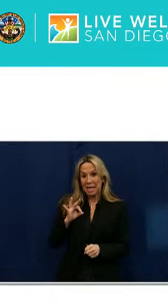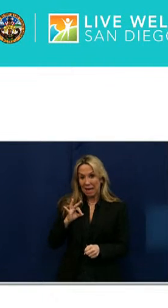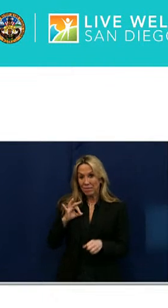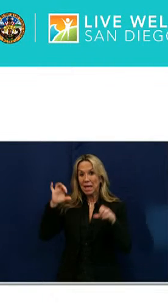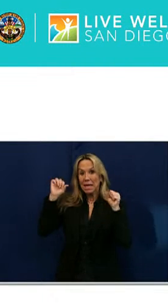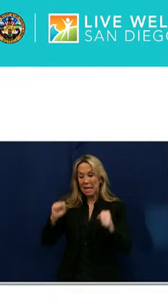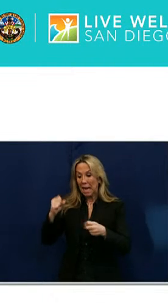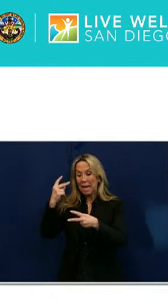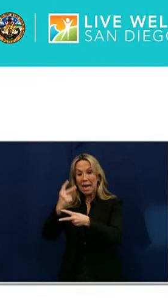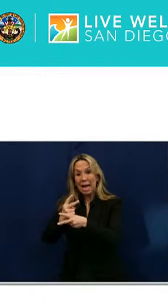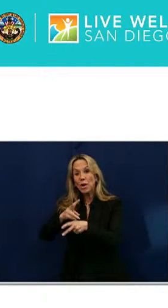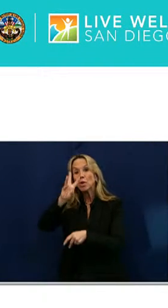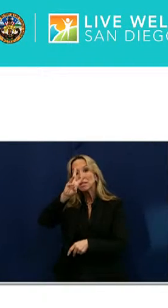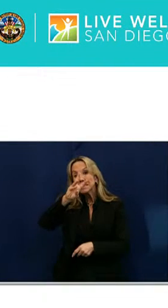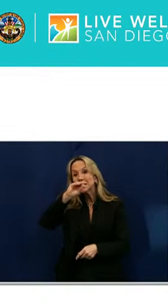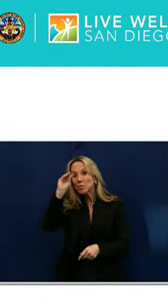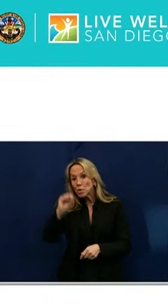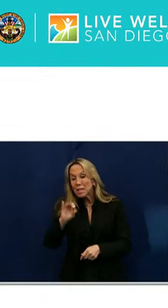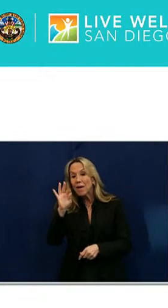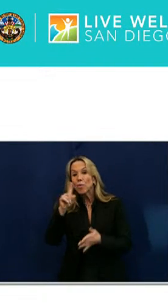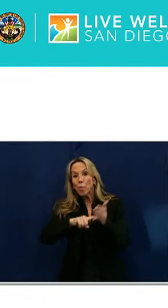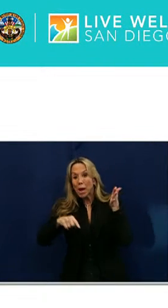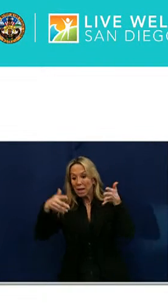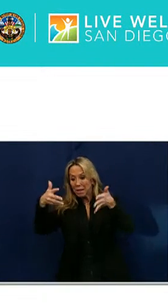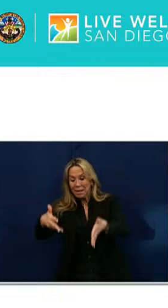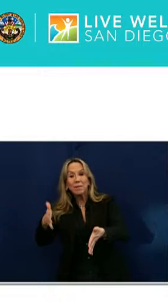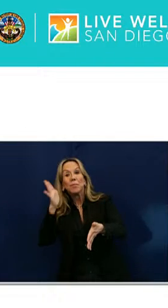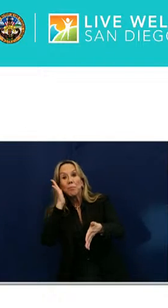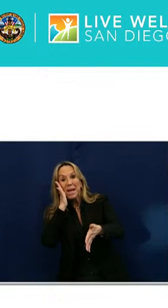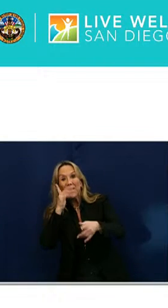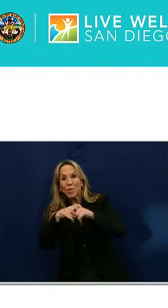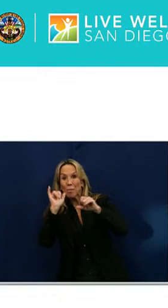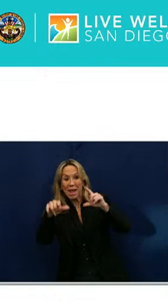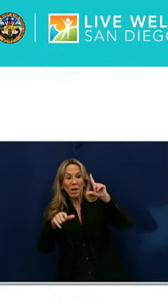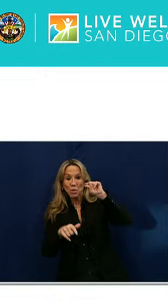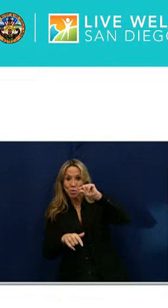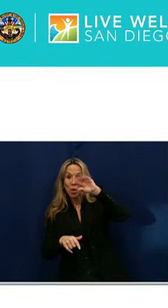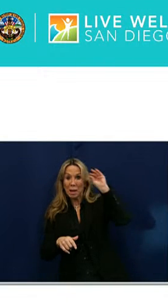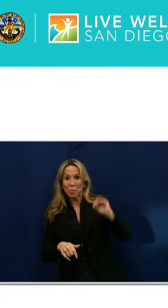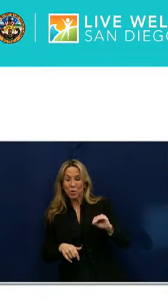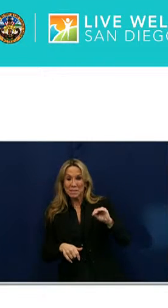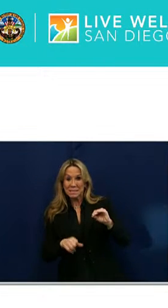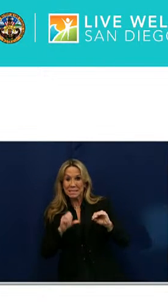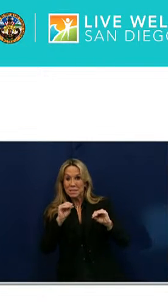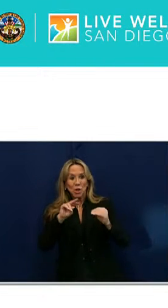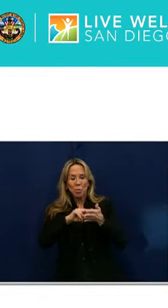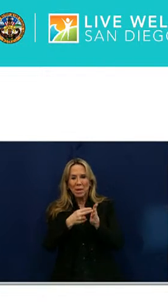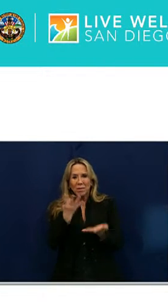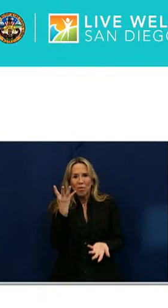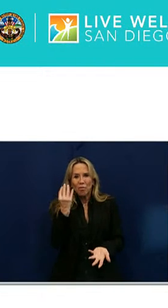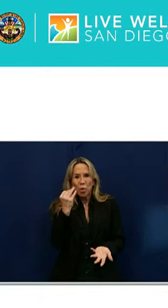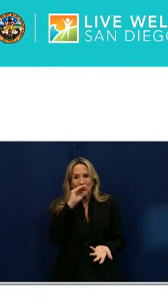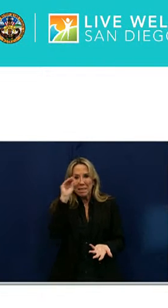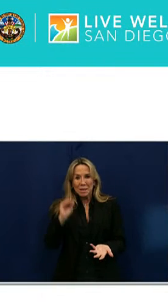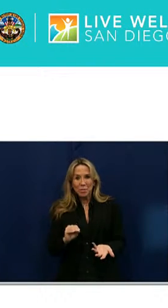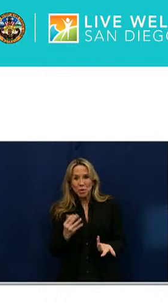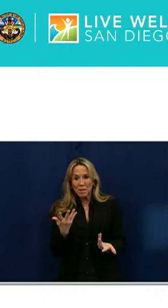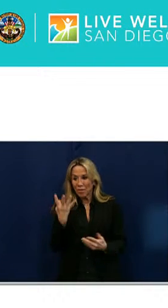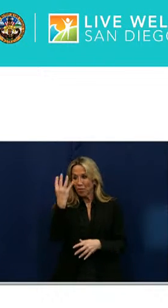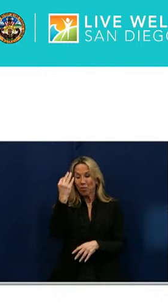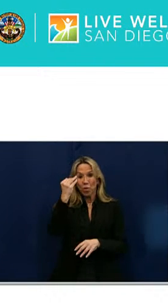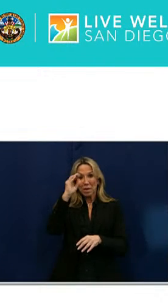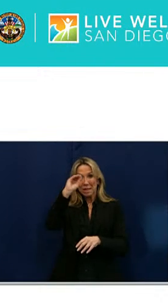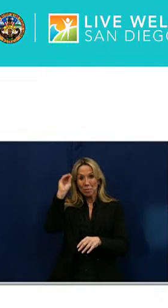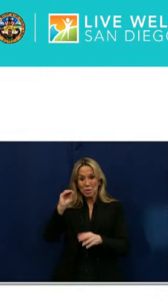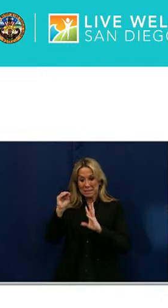beds out of that remaining 20%, which means there are 14% where we would have to,